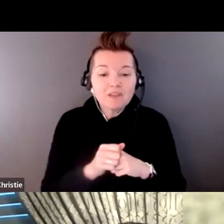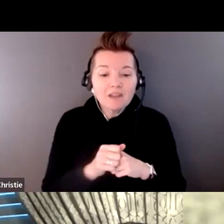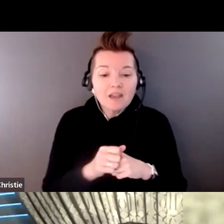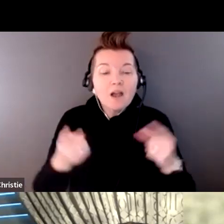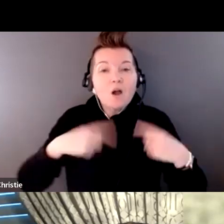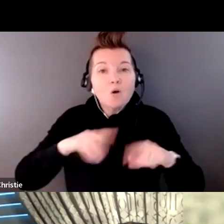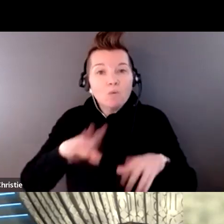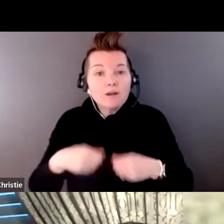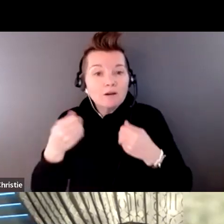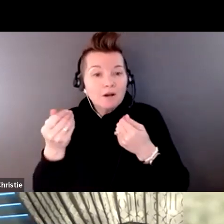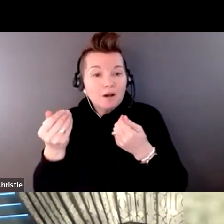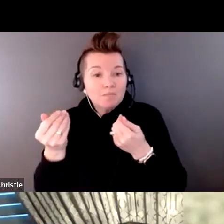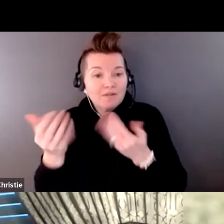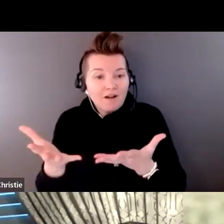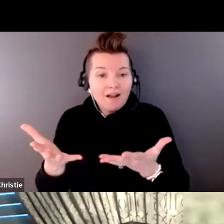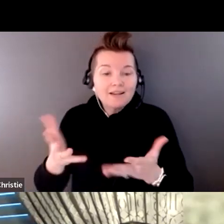often poverty with